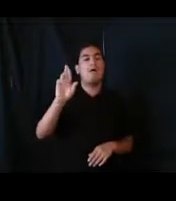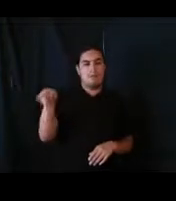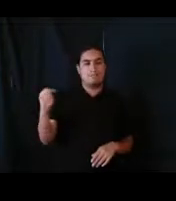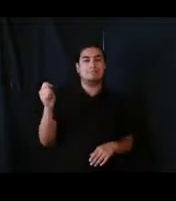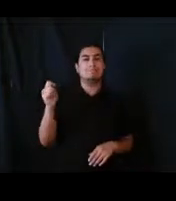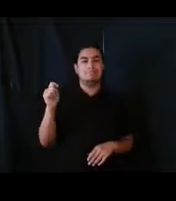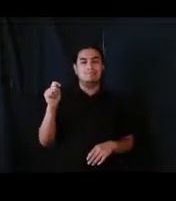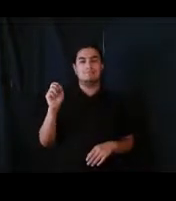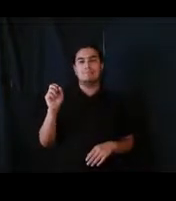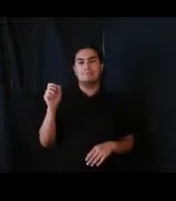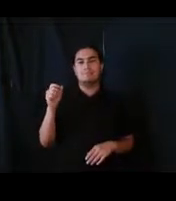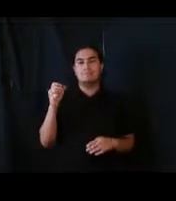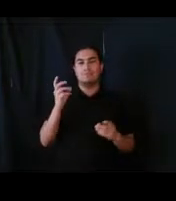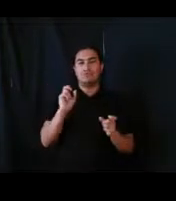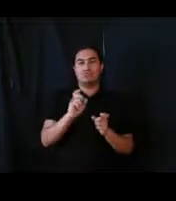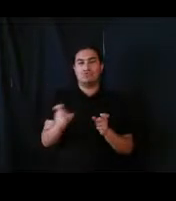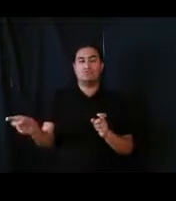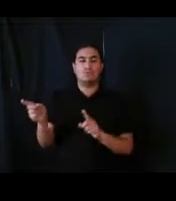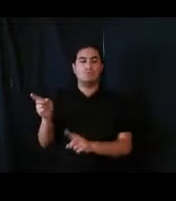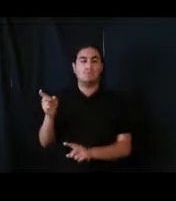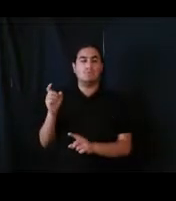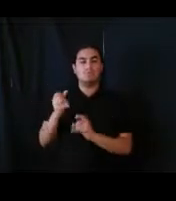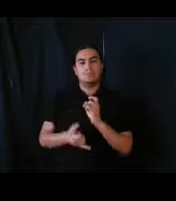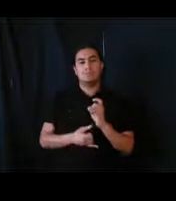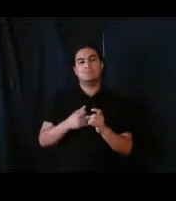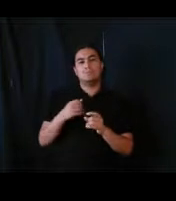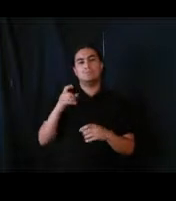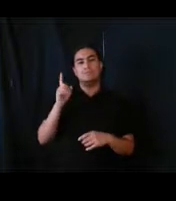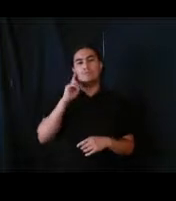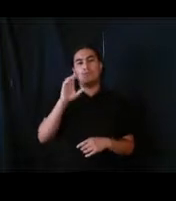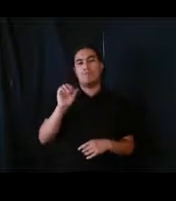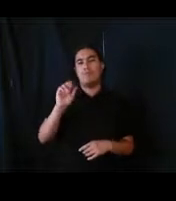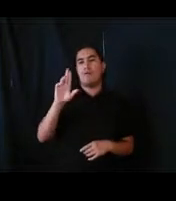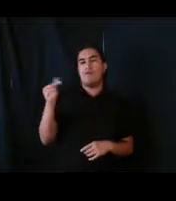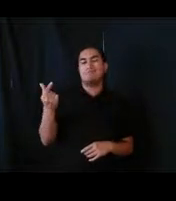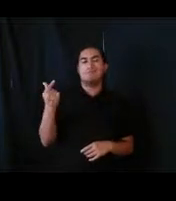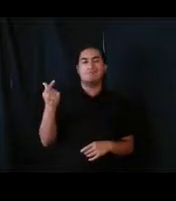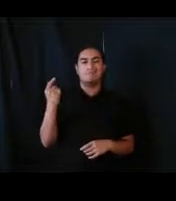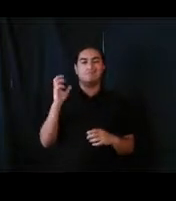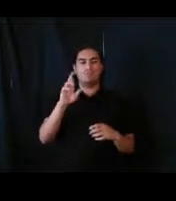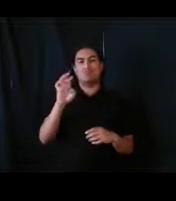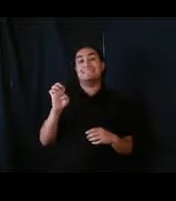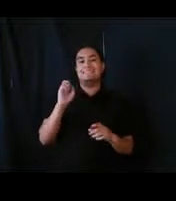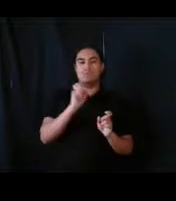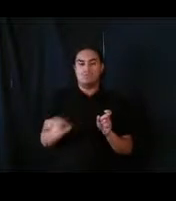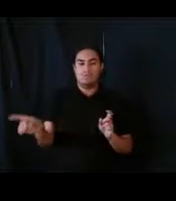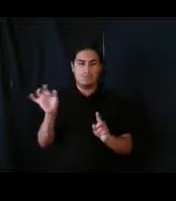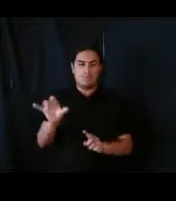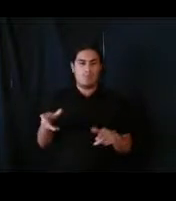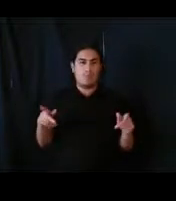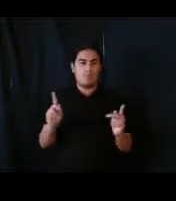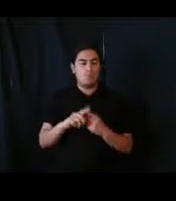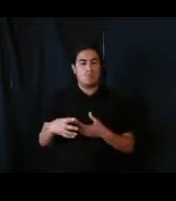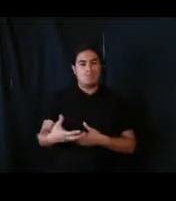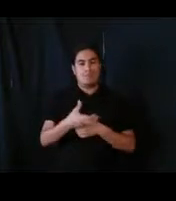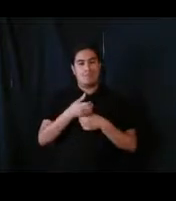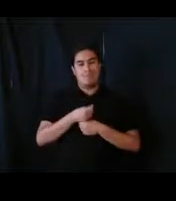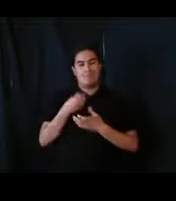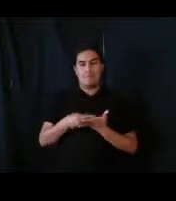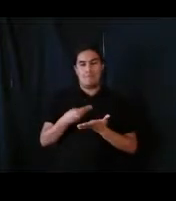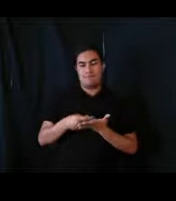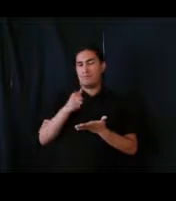request quite a lot of money through uh through august redistribution that's an opportunity to receive some of those funds that weren't